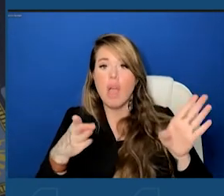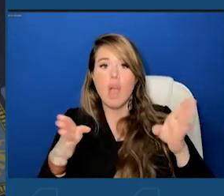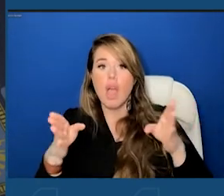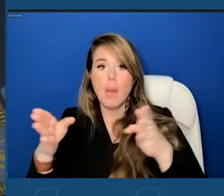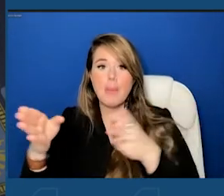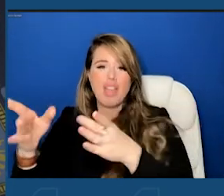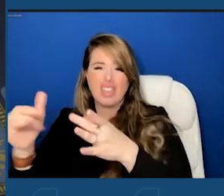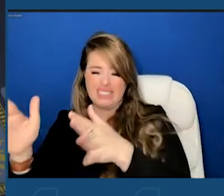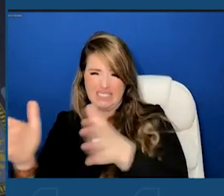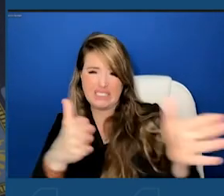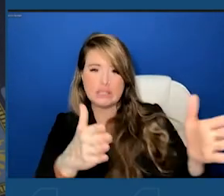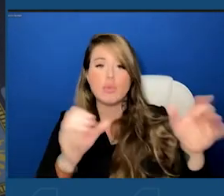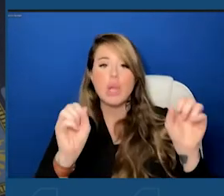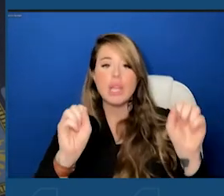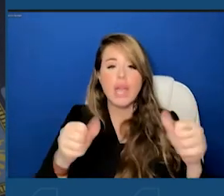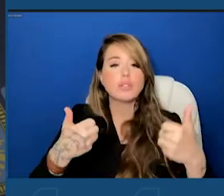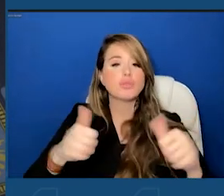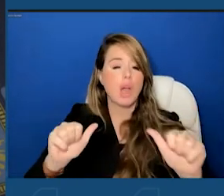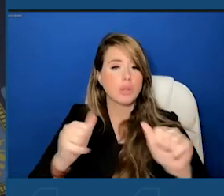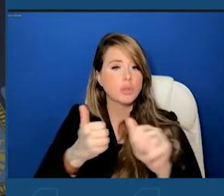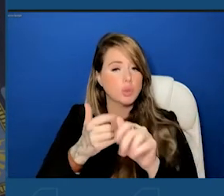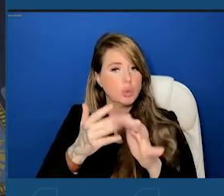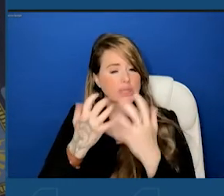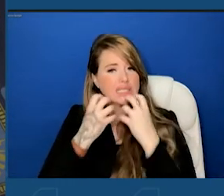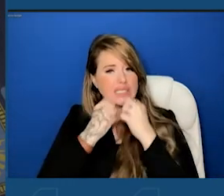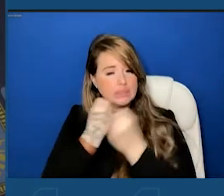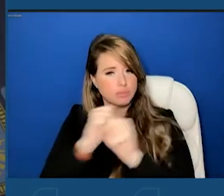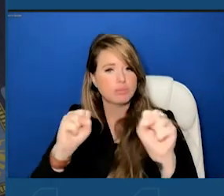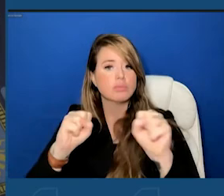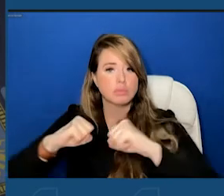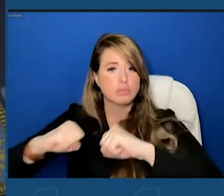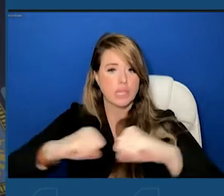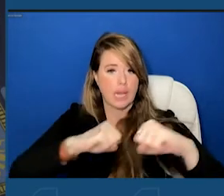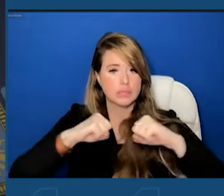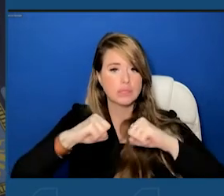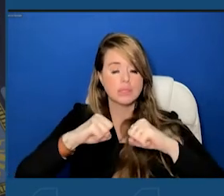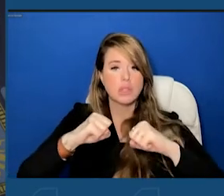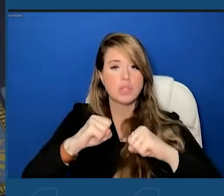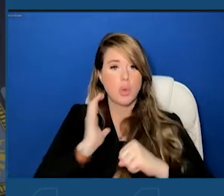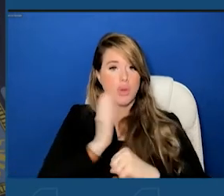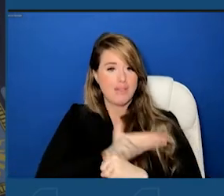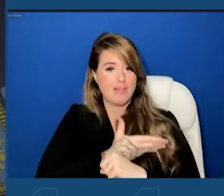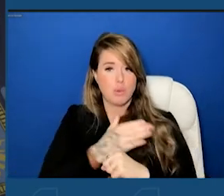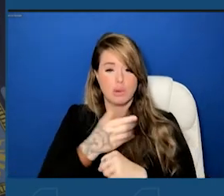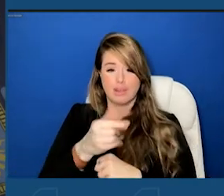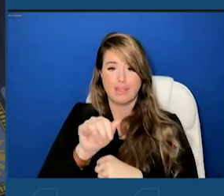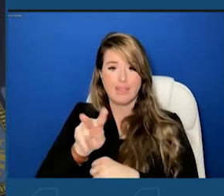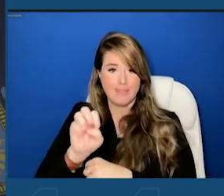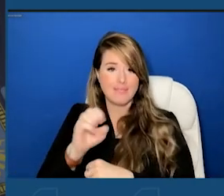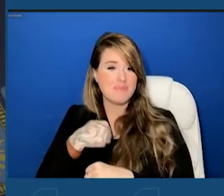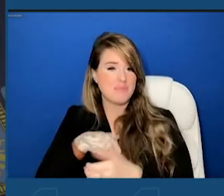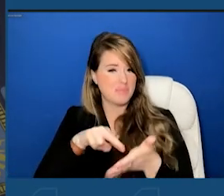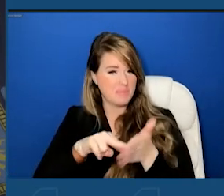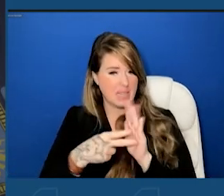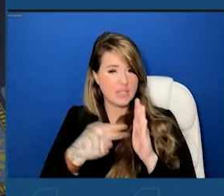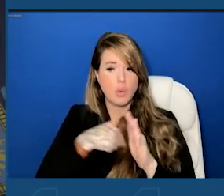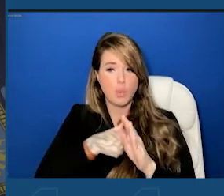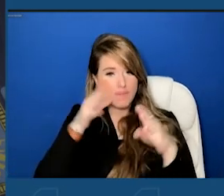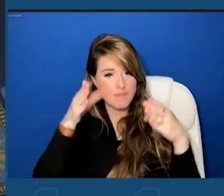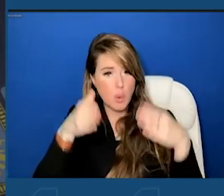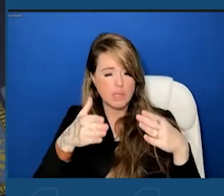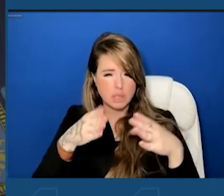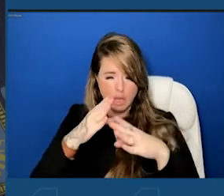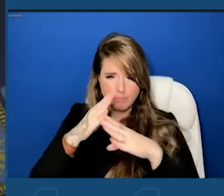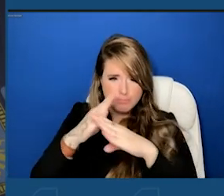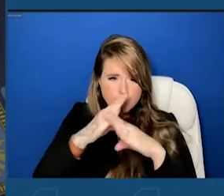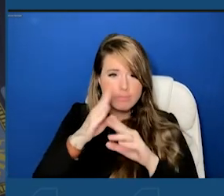bullet. And GIVE is about making sure that we are laser focused on those who are causing harm in our community, but it's also